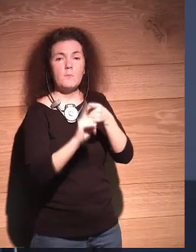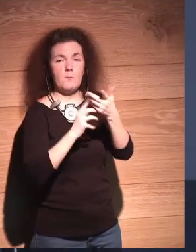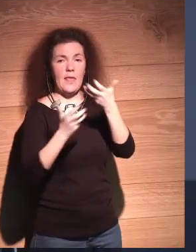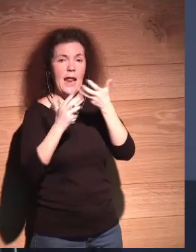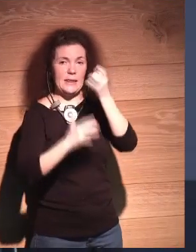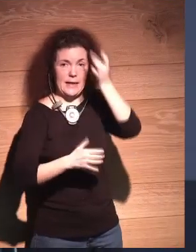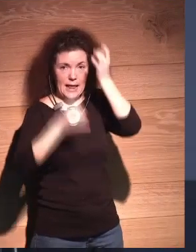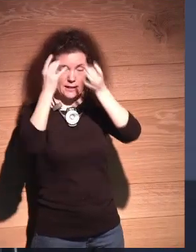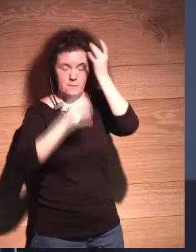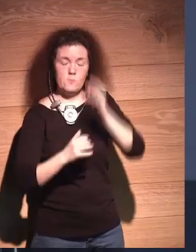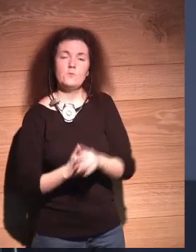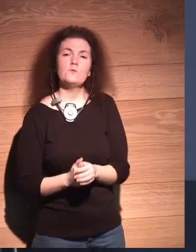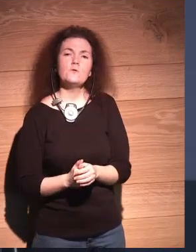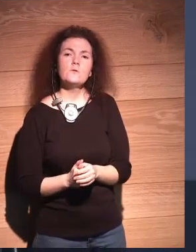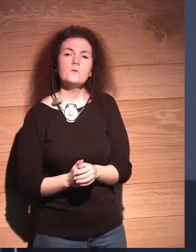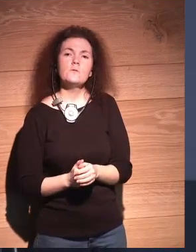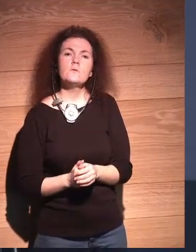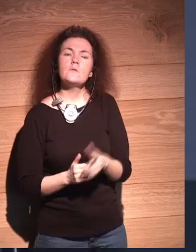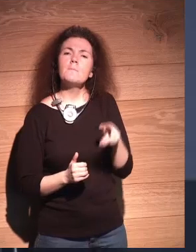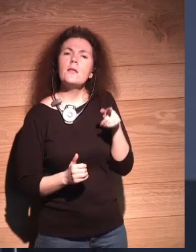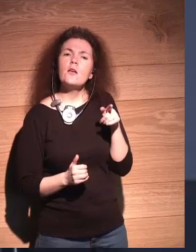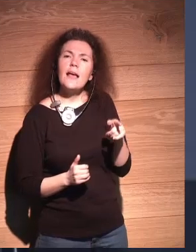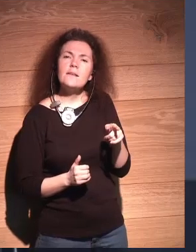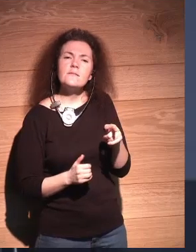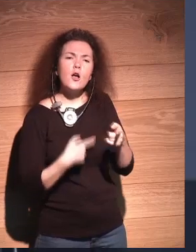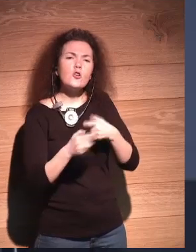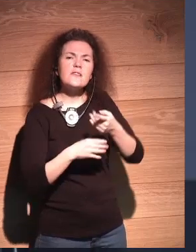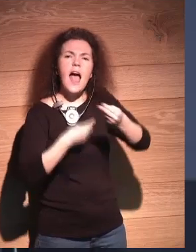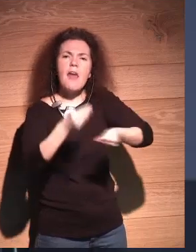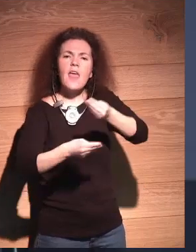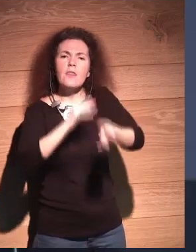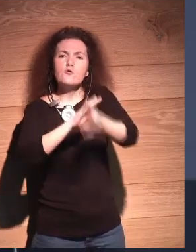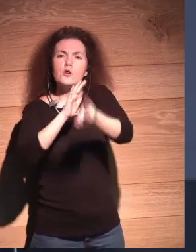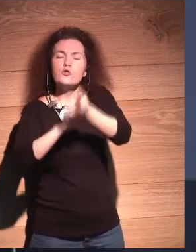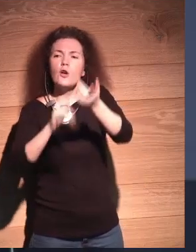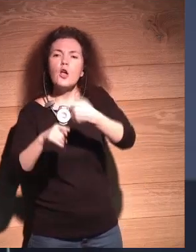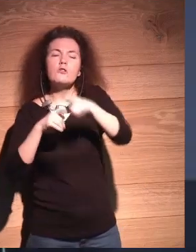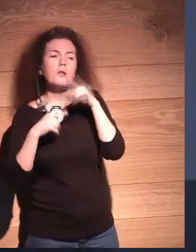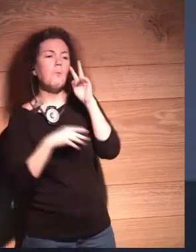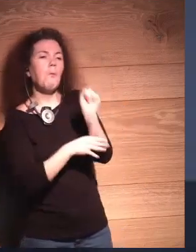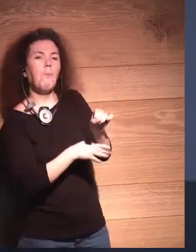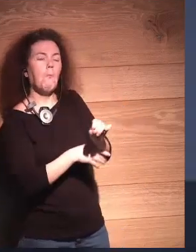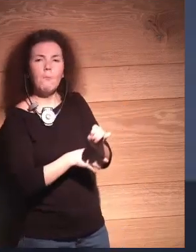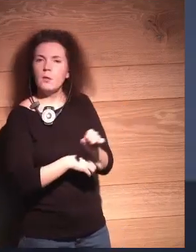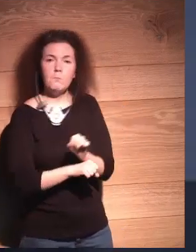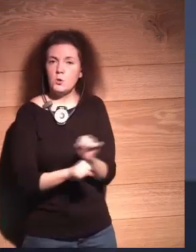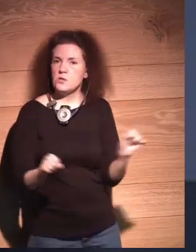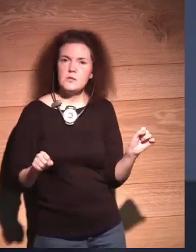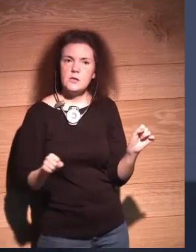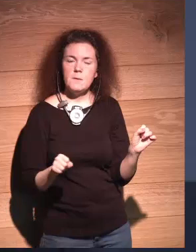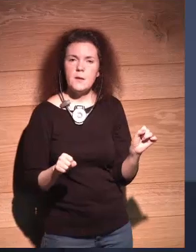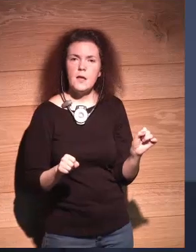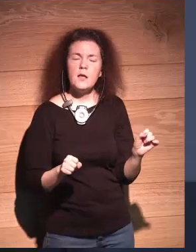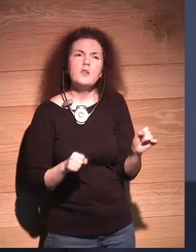and the use of different means with artistic purposes, but none of her work can leave you indifferent,